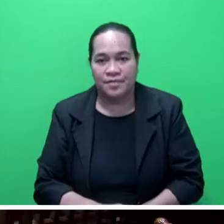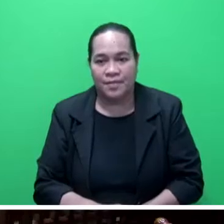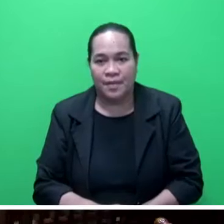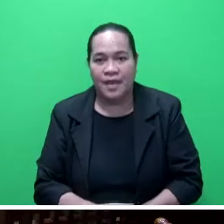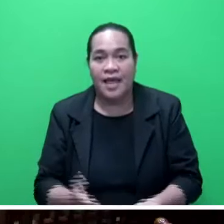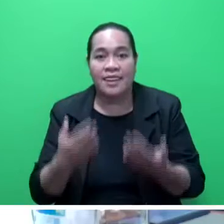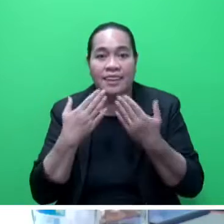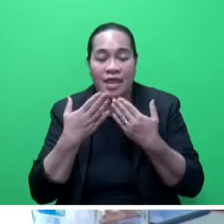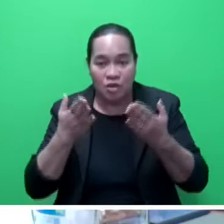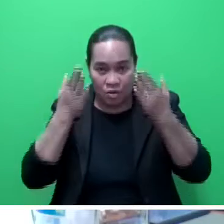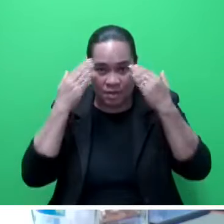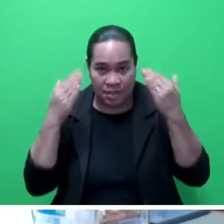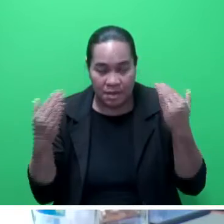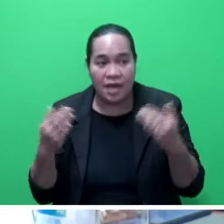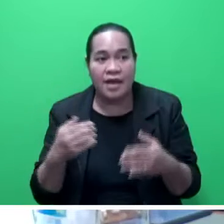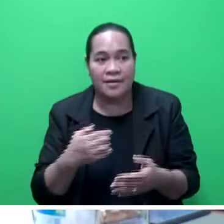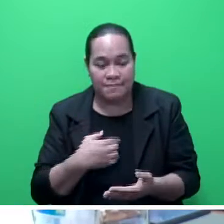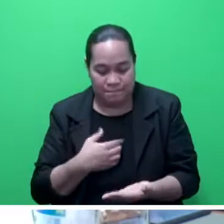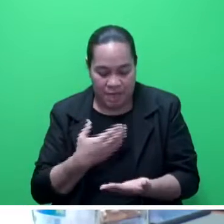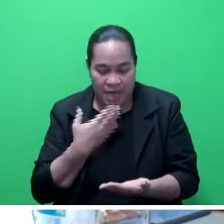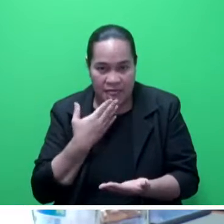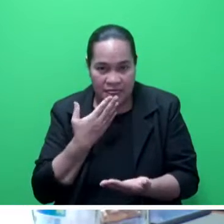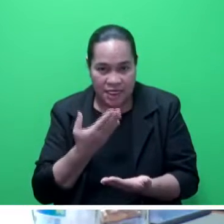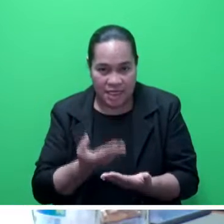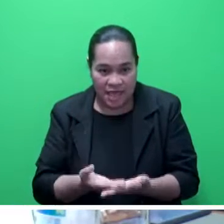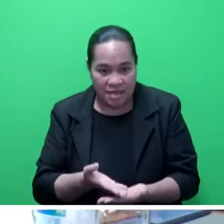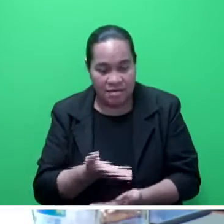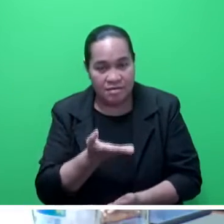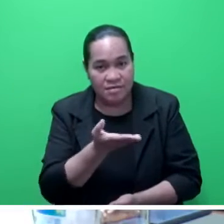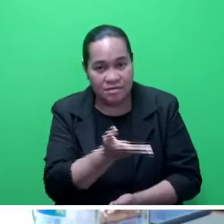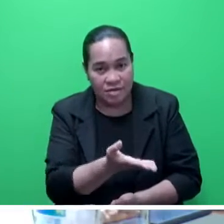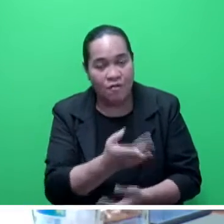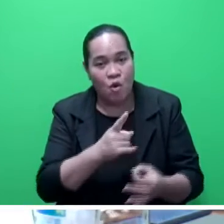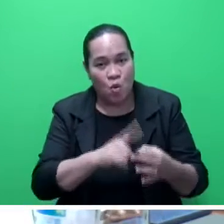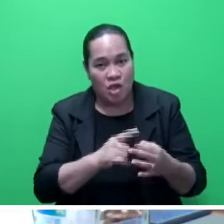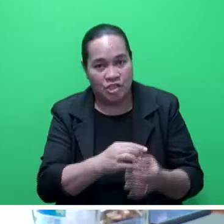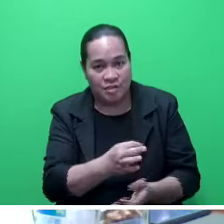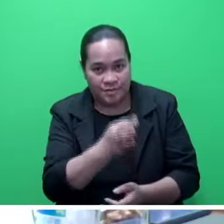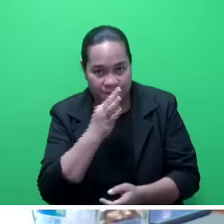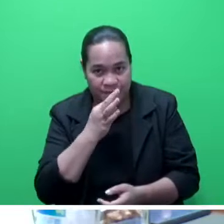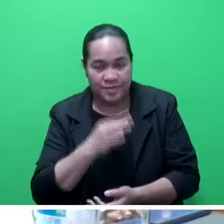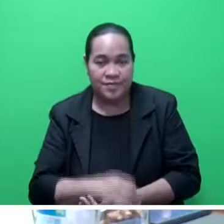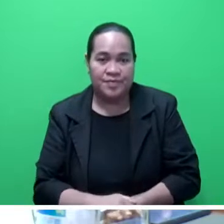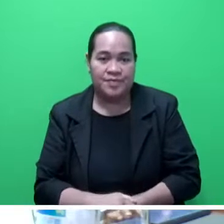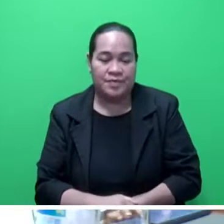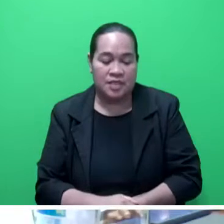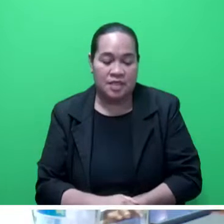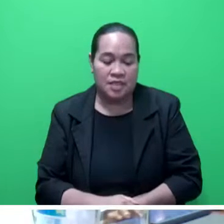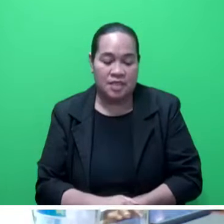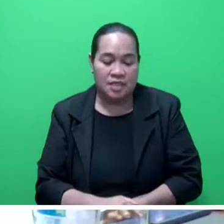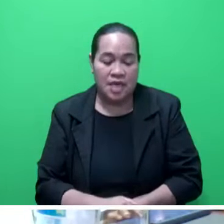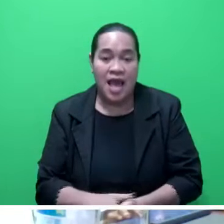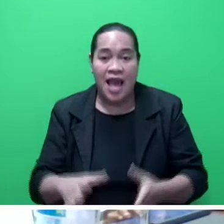Thank you, Mr. Speaker, sir. I also thank Honorable Kepa for the question. Mr. Speaker, sir, the